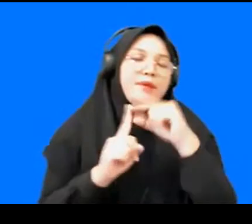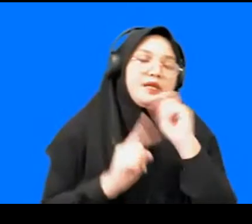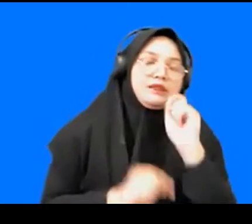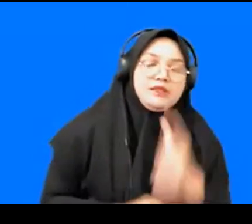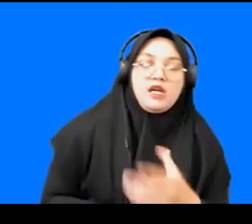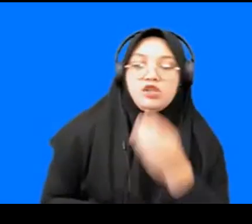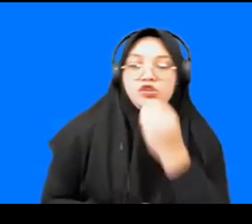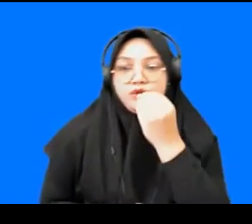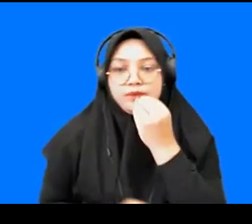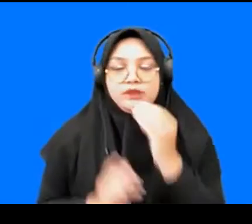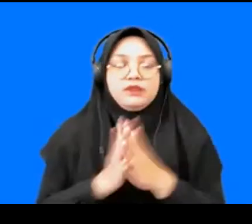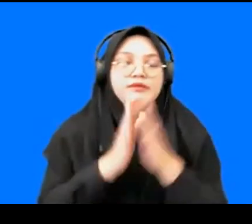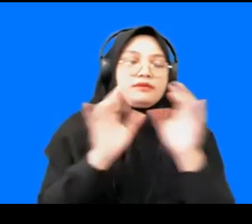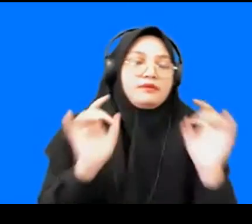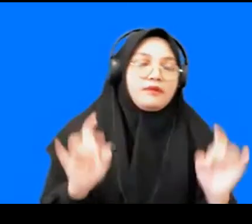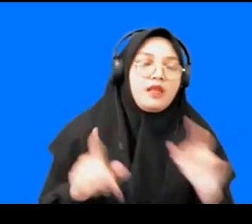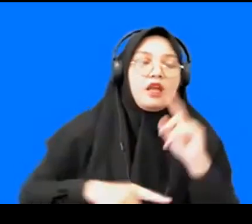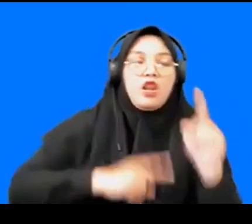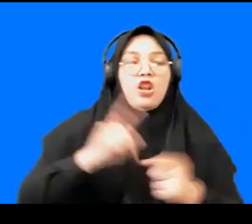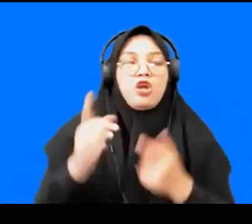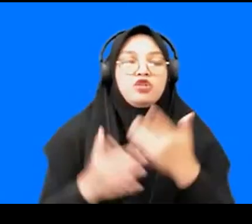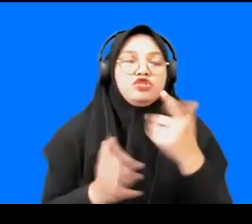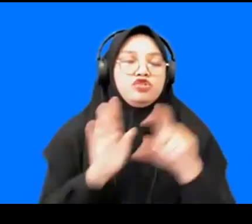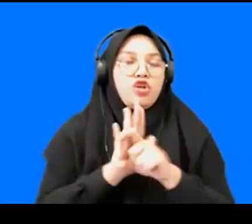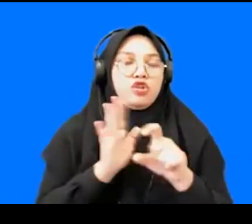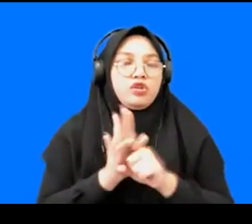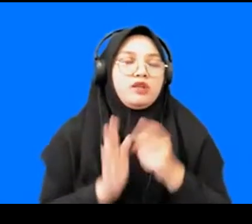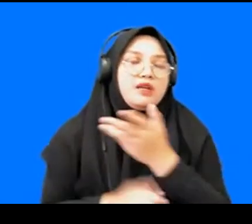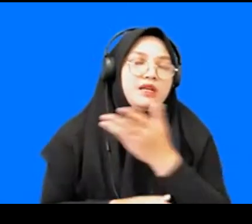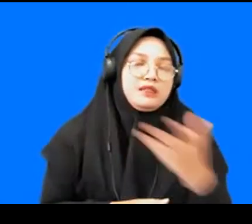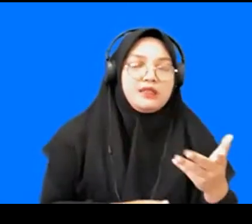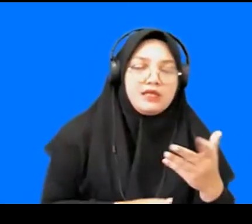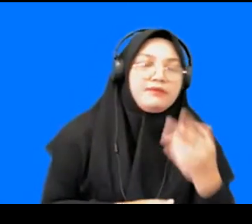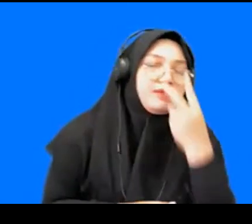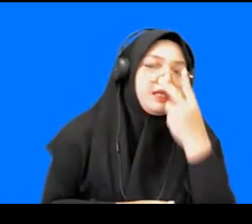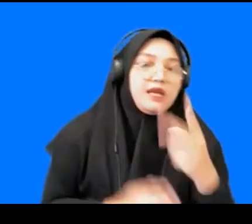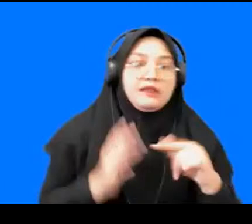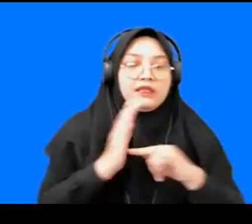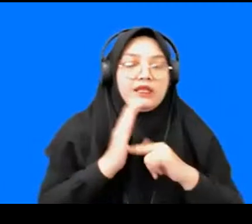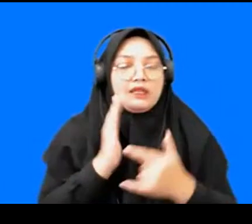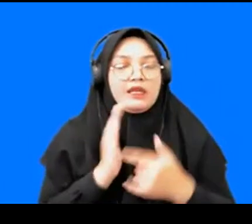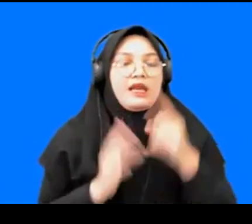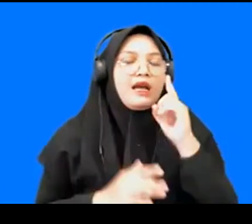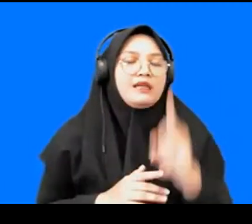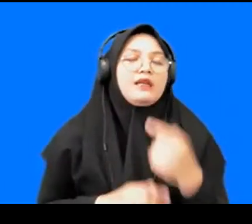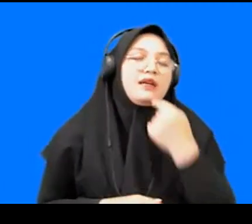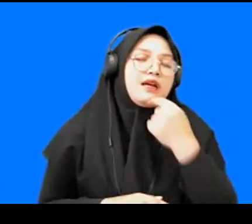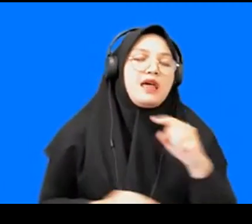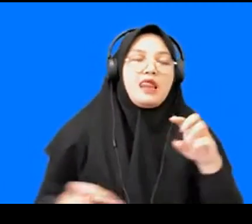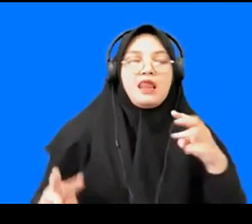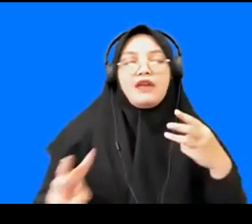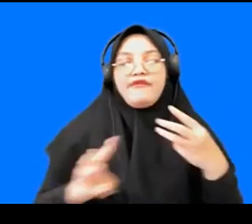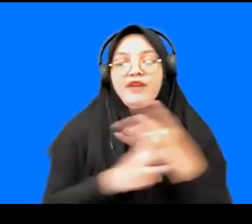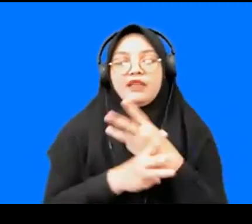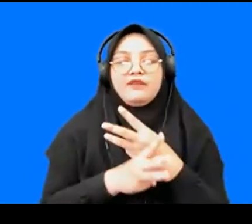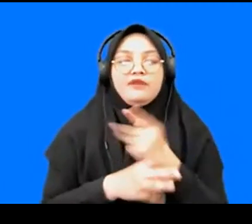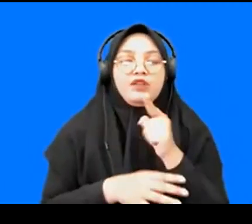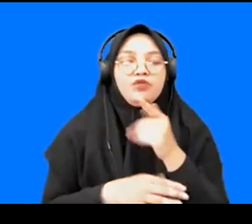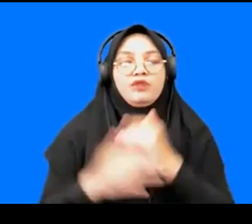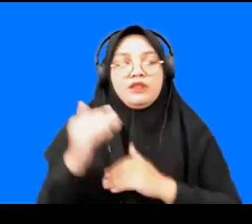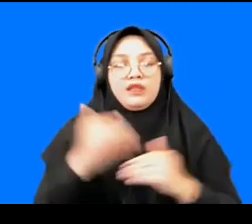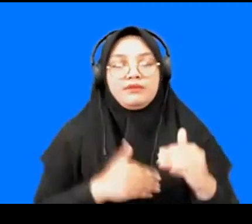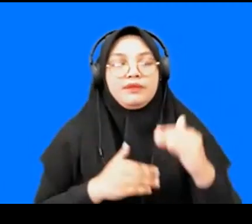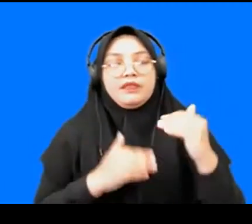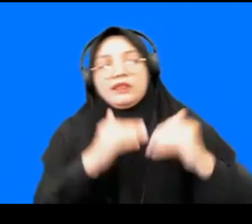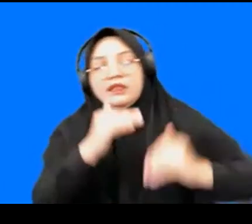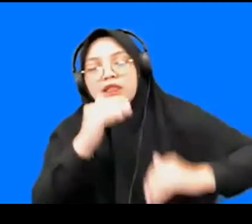bit more technical, if you will take a look at the effective tax rates of the poor, it's much, much higher than the rich. Why? Because the poor will have to